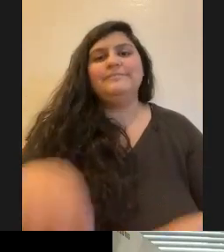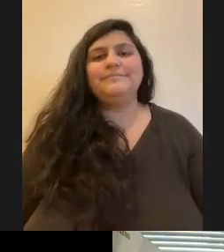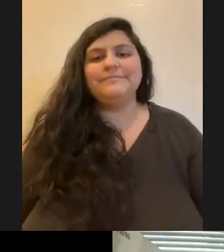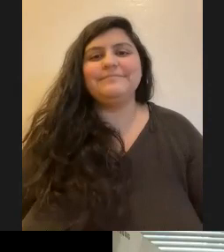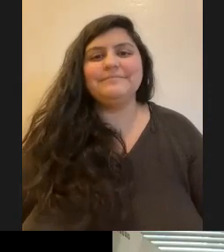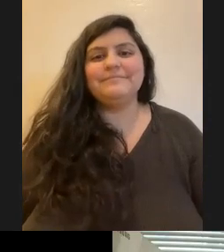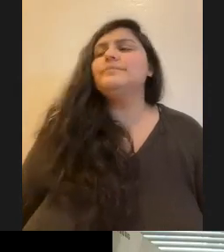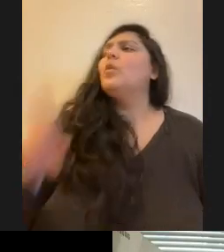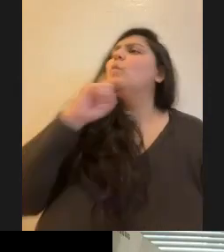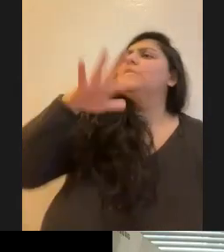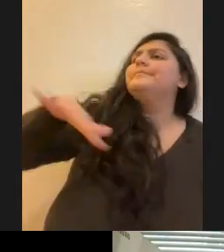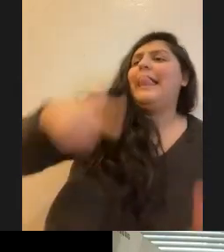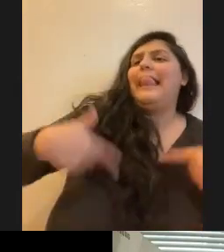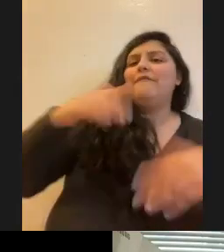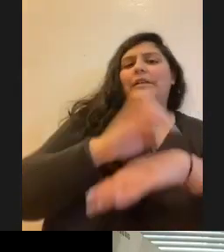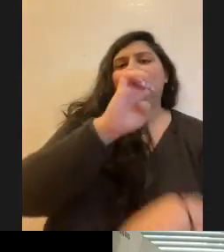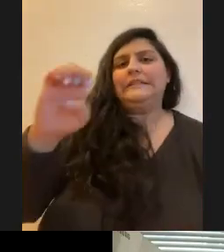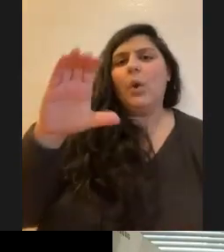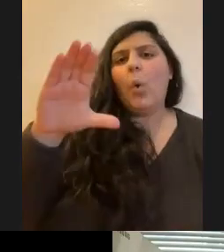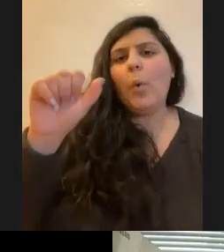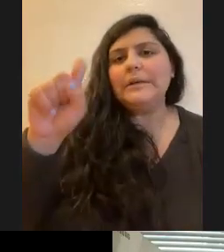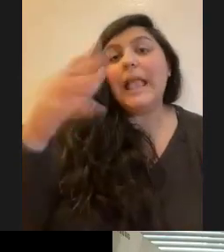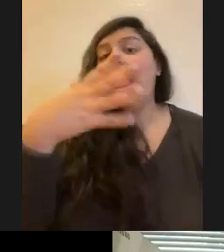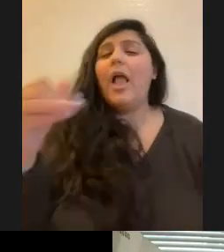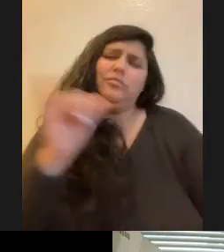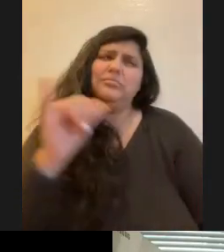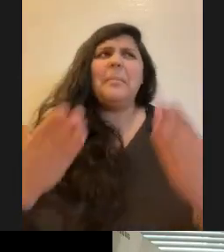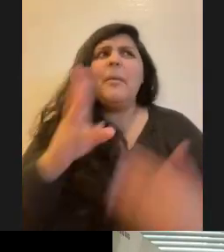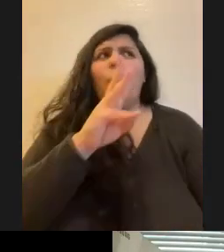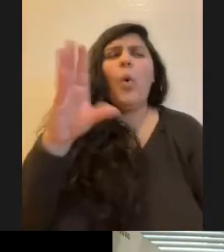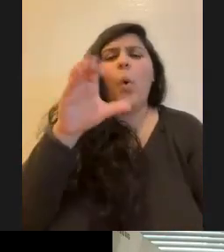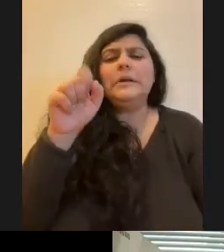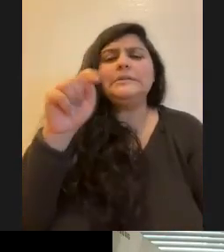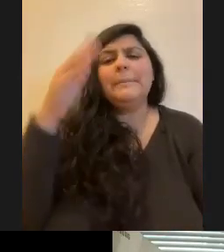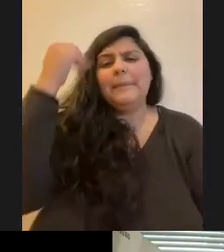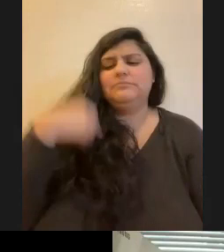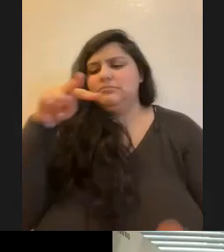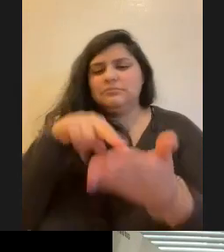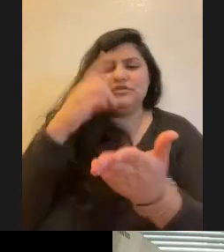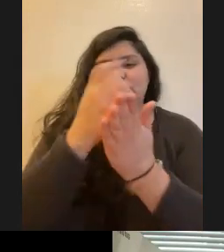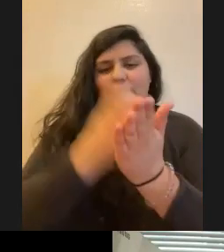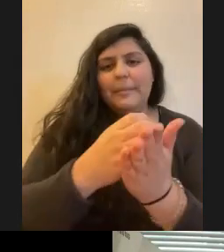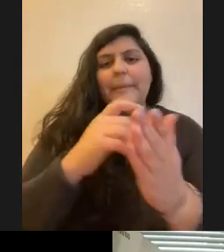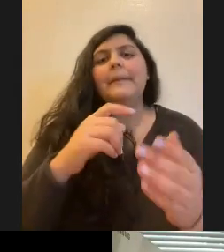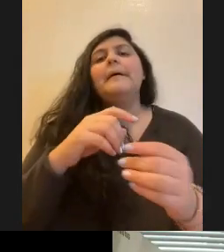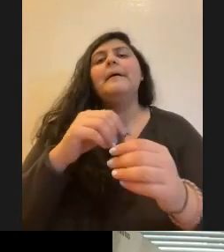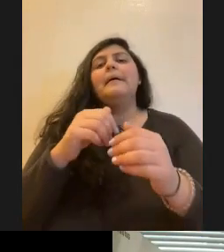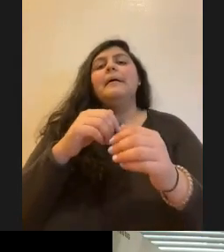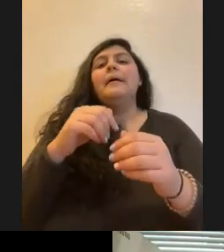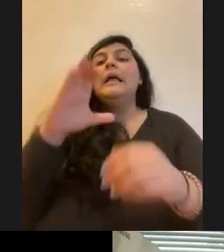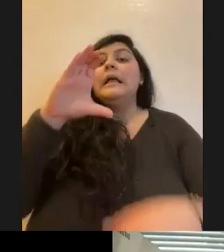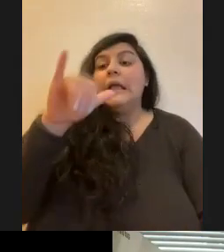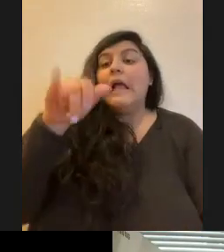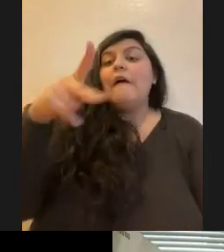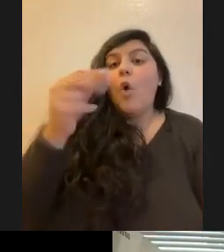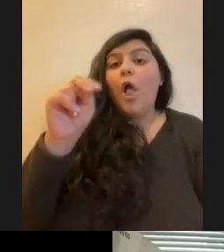living on the East Coast and probably also the West Coast, it's just I've spent more time looking over docks in the East Coast. There are siphonophores all